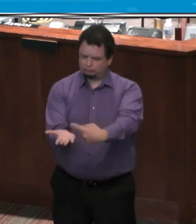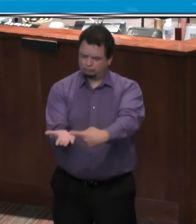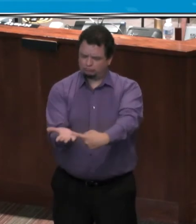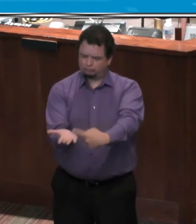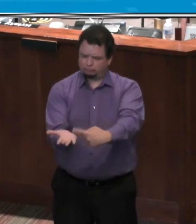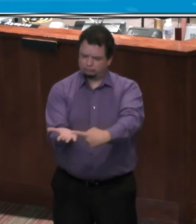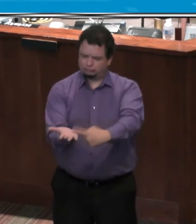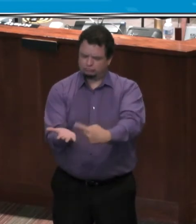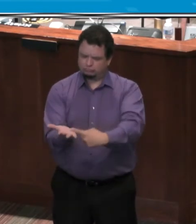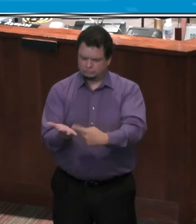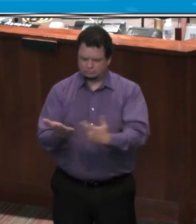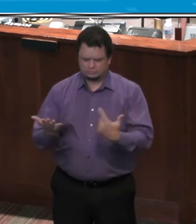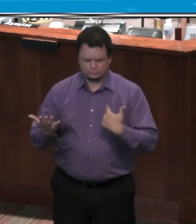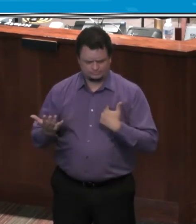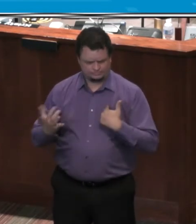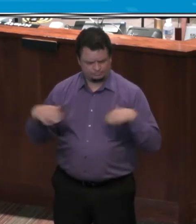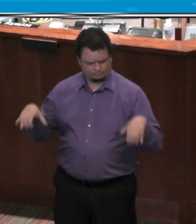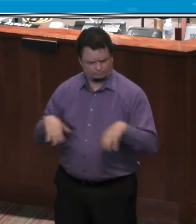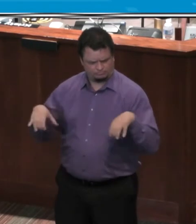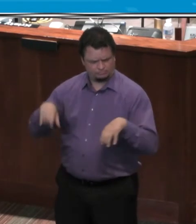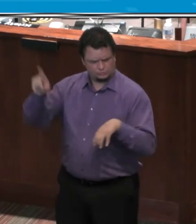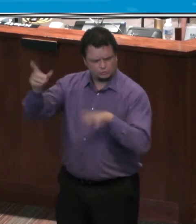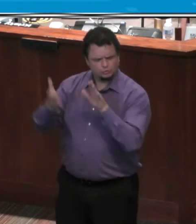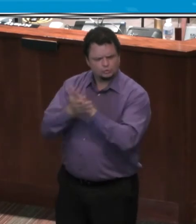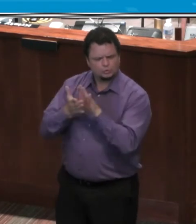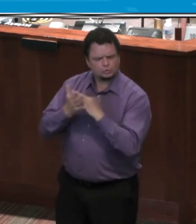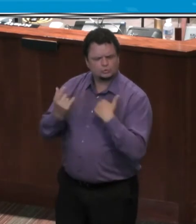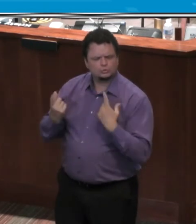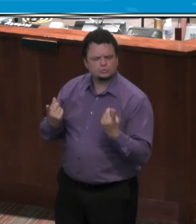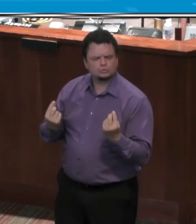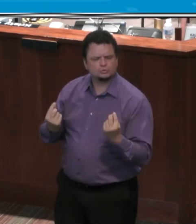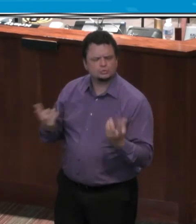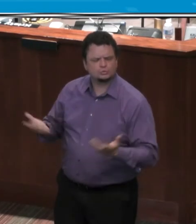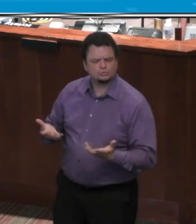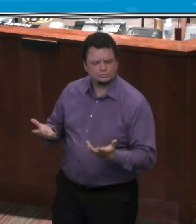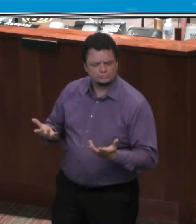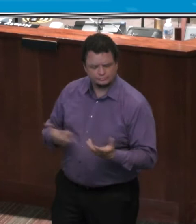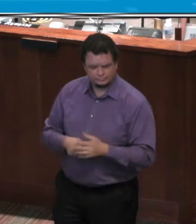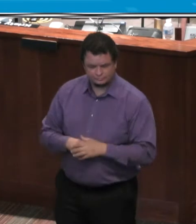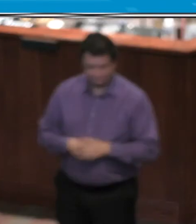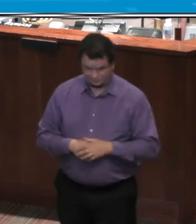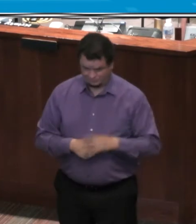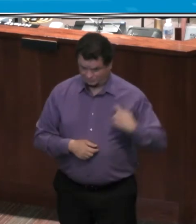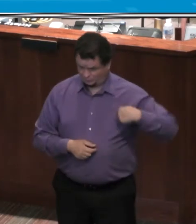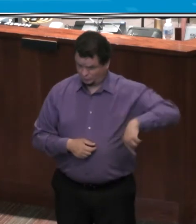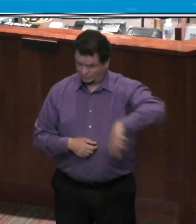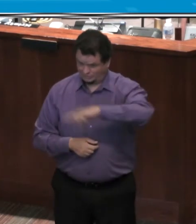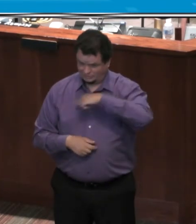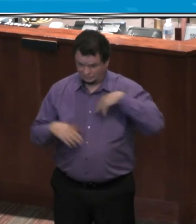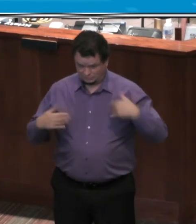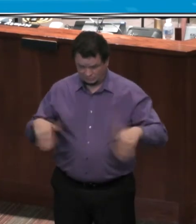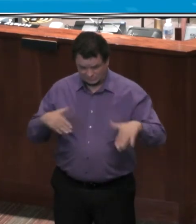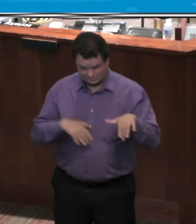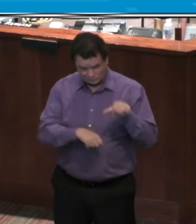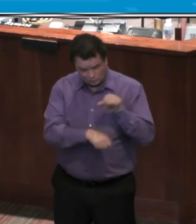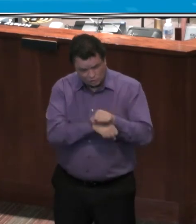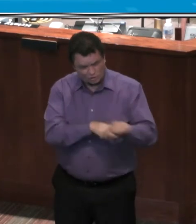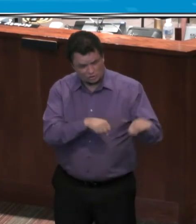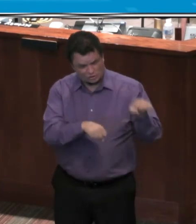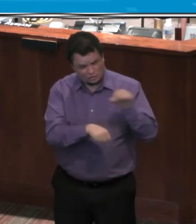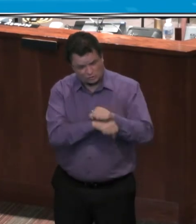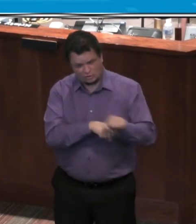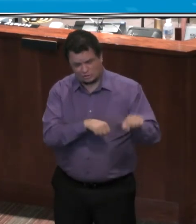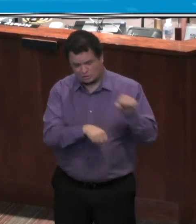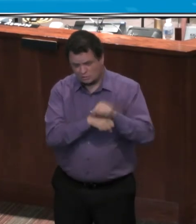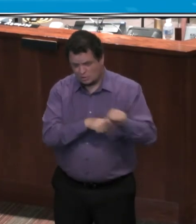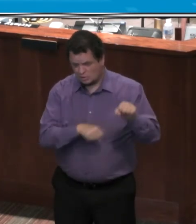here within the county. Really, our work with them has always existed. We work very closely with our school nurses in a lot